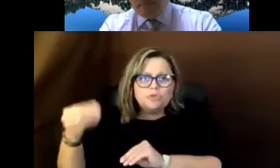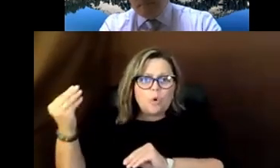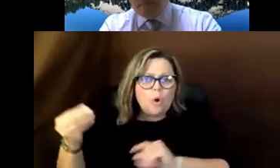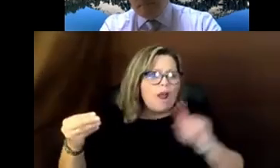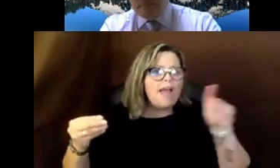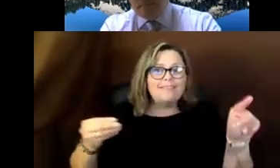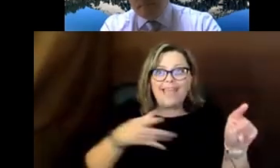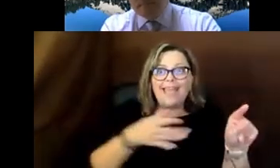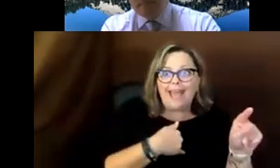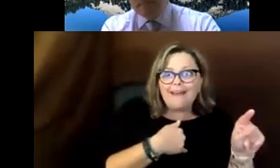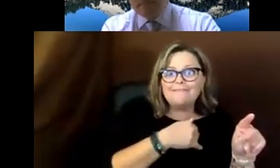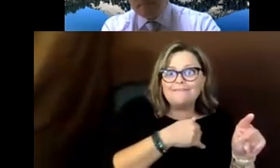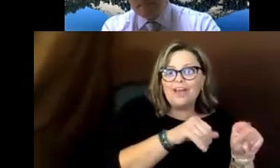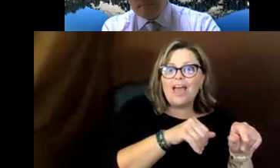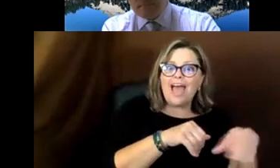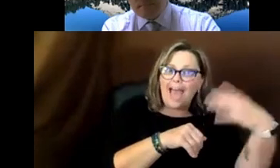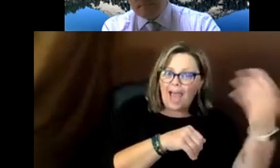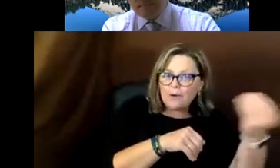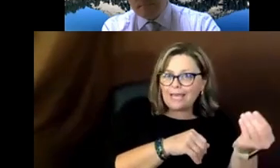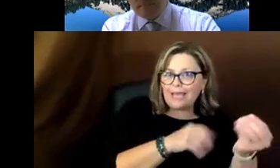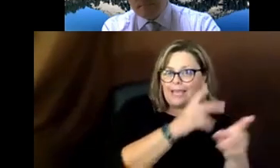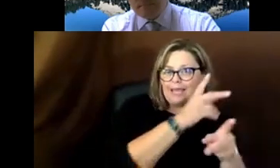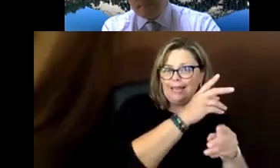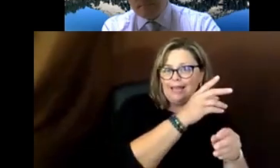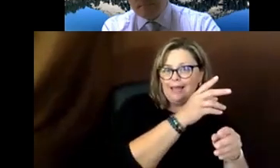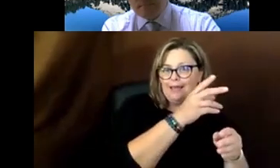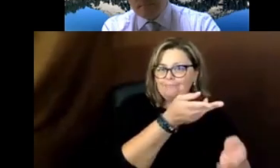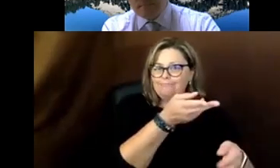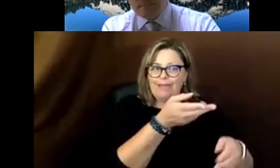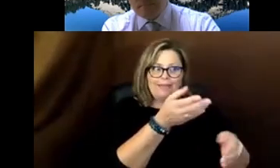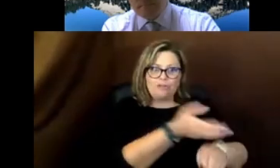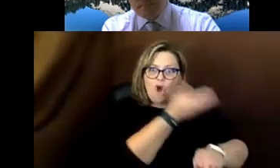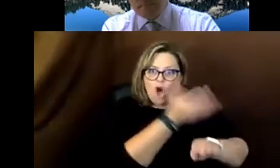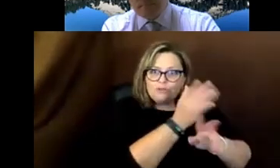entities such as the Hignell Corporation or others that have developments all over,